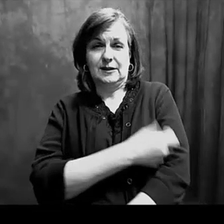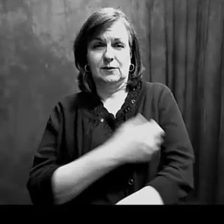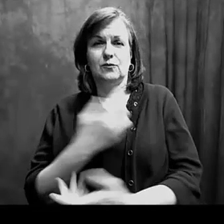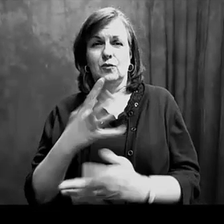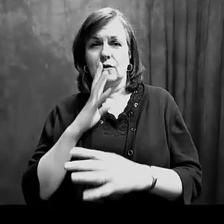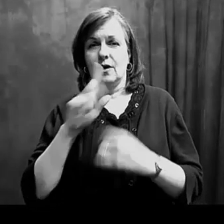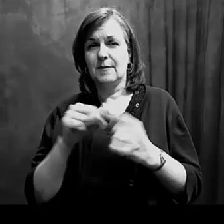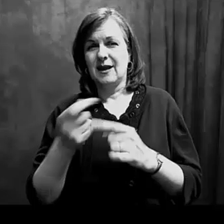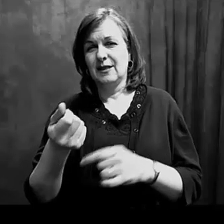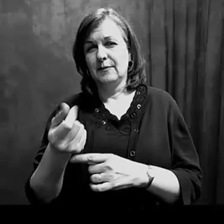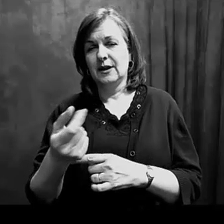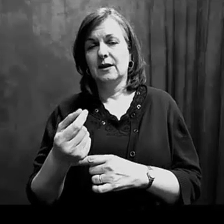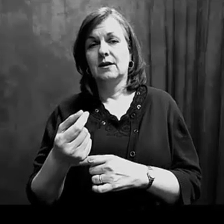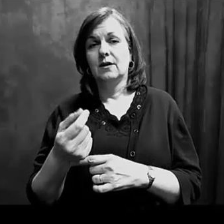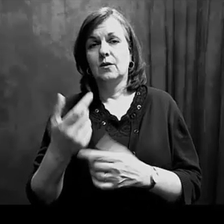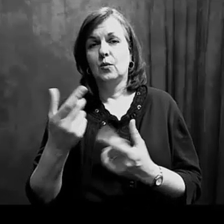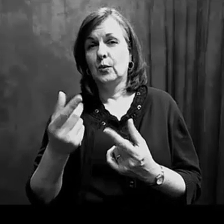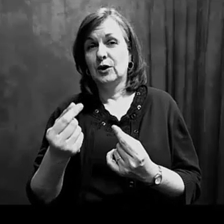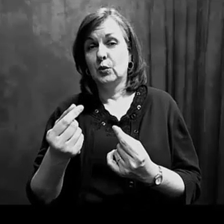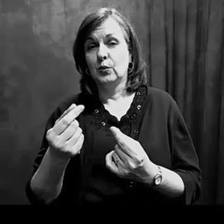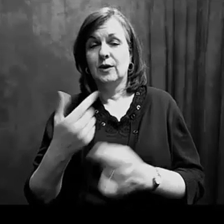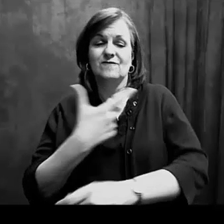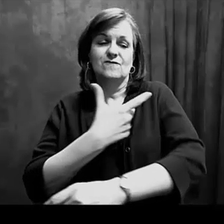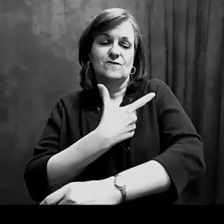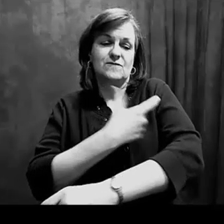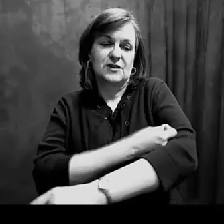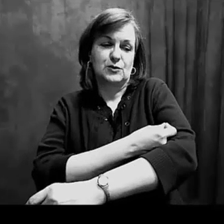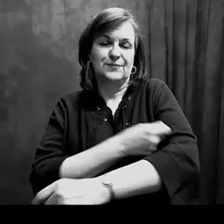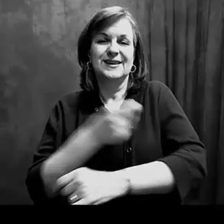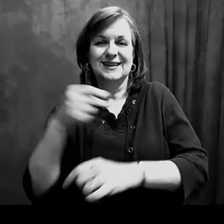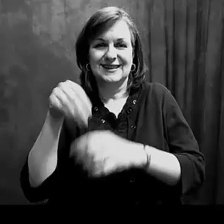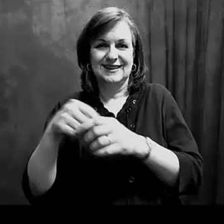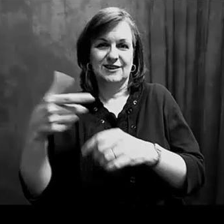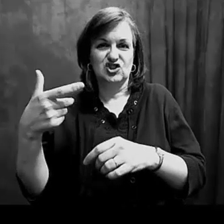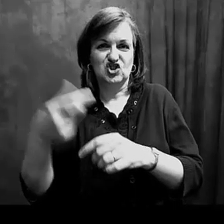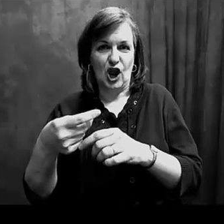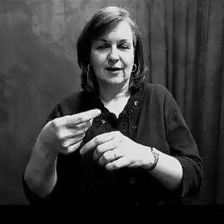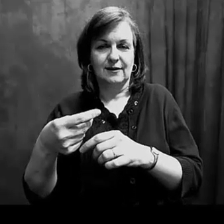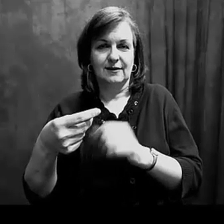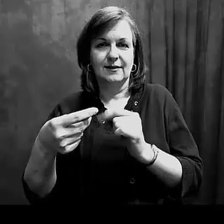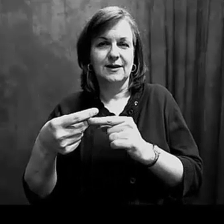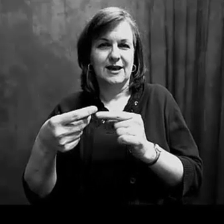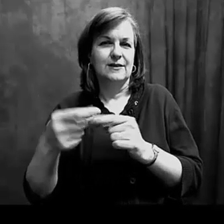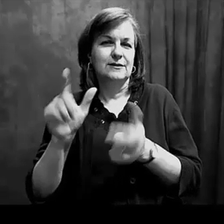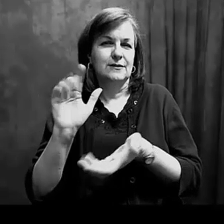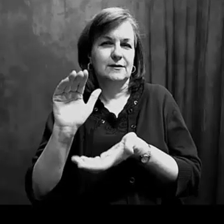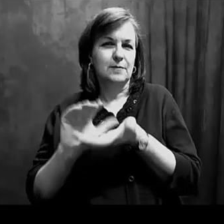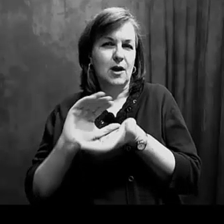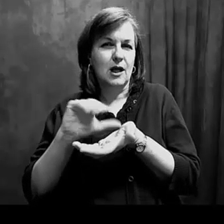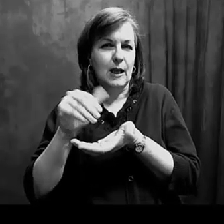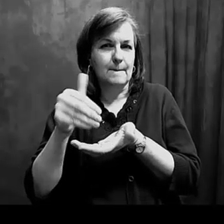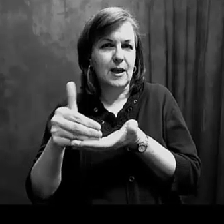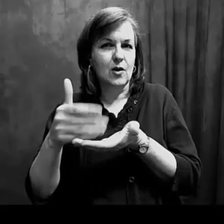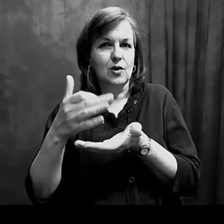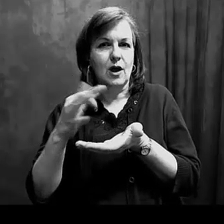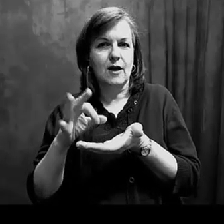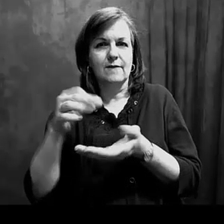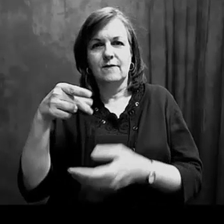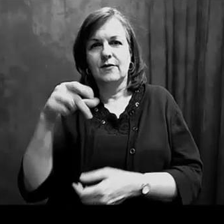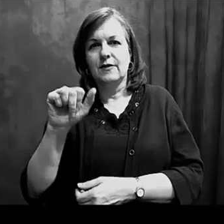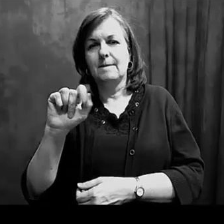about vaccines already, but what we're doing is actually giving you a small dose of